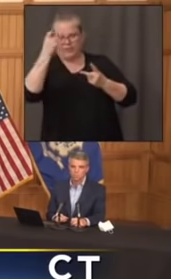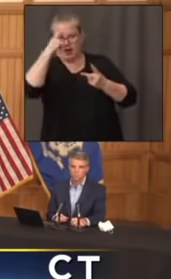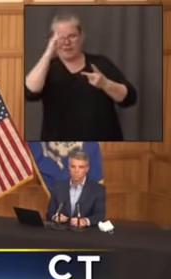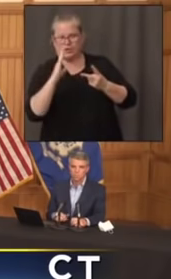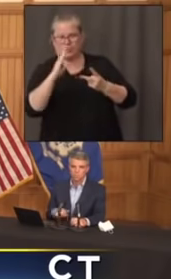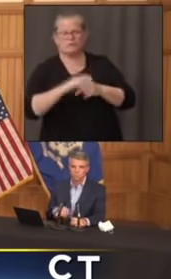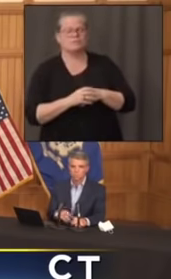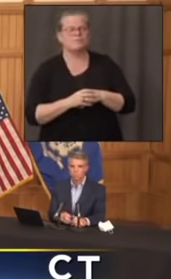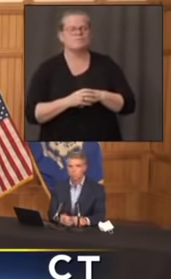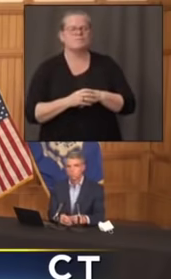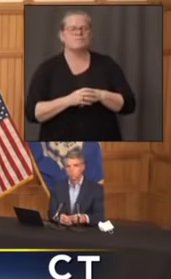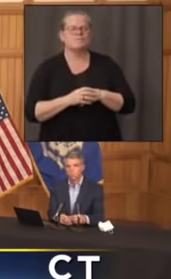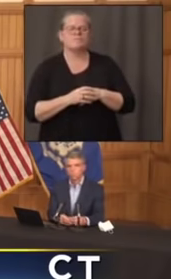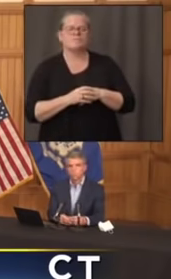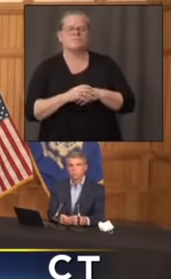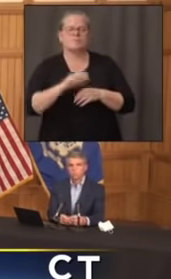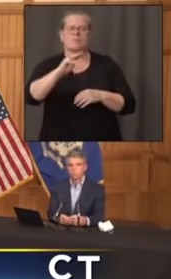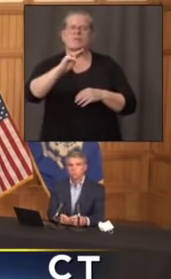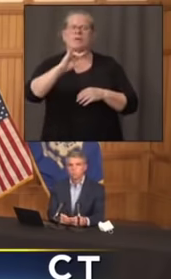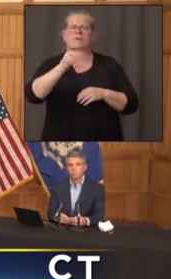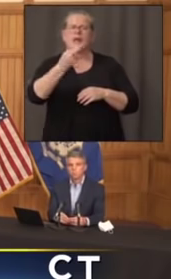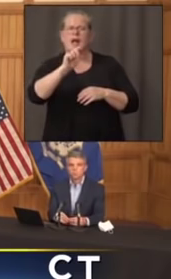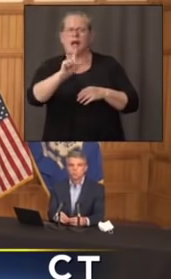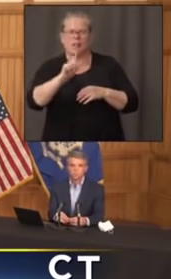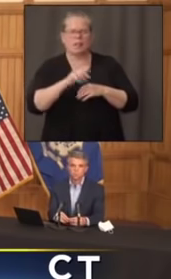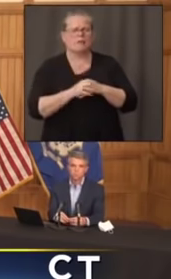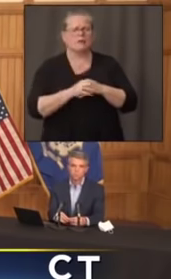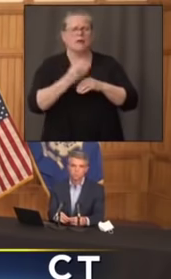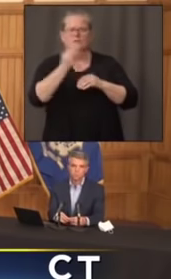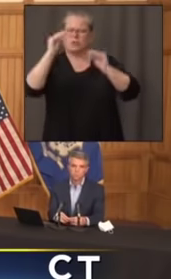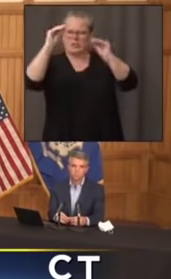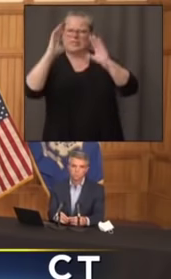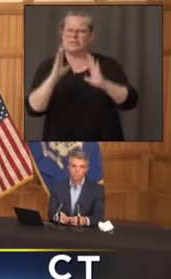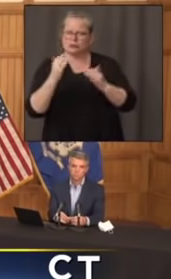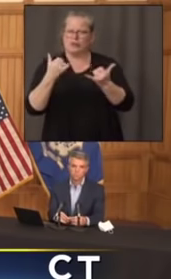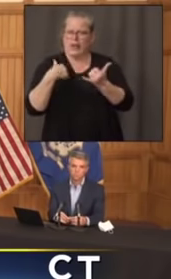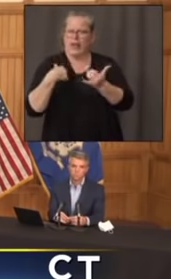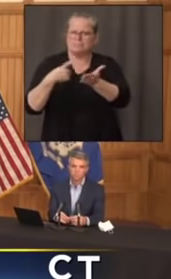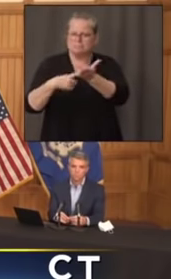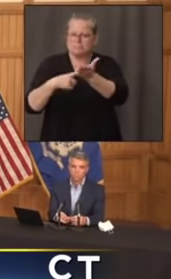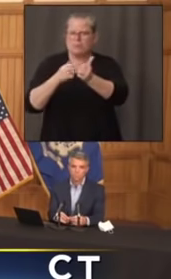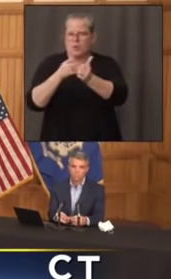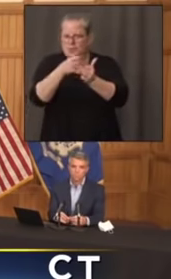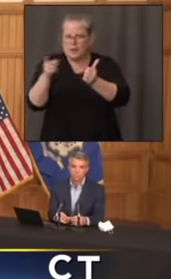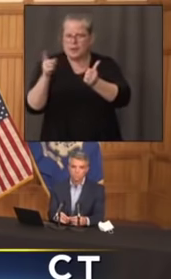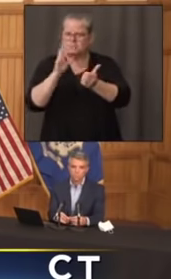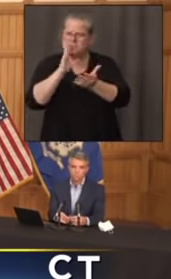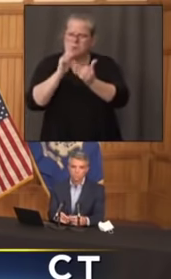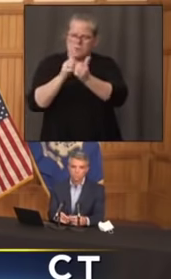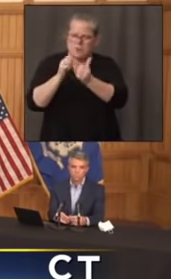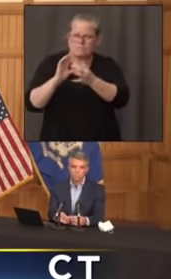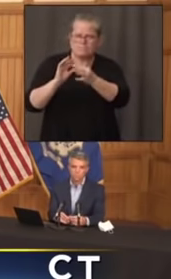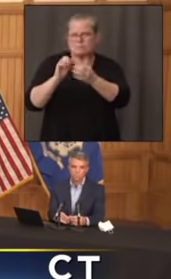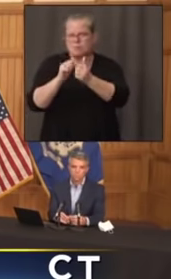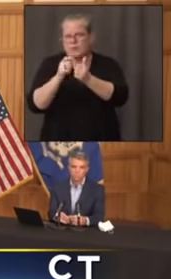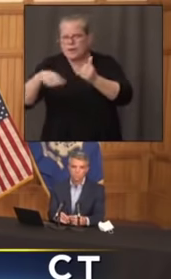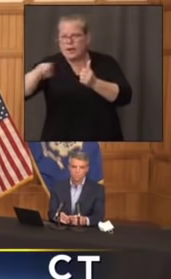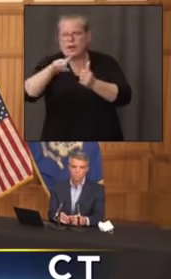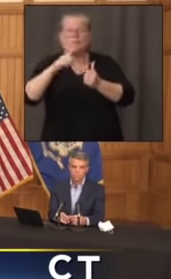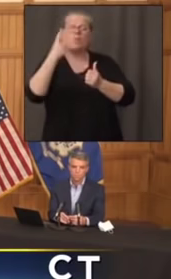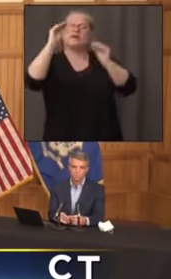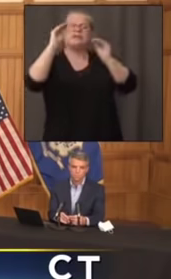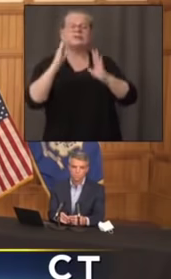teachers today. One of the concerns that they brought up is, what if one of them, whether it's on their own, gets sick and has to,